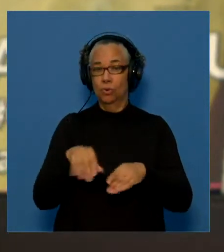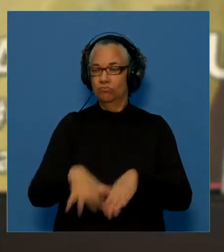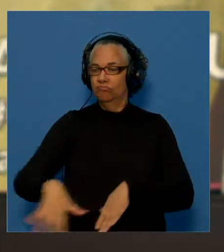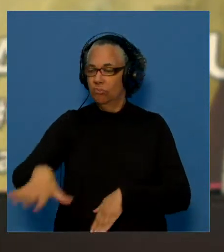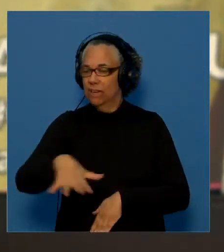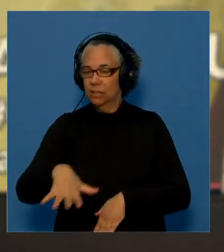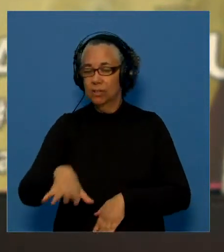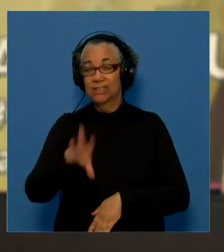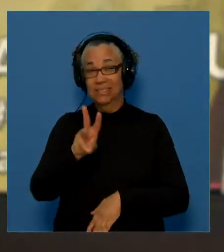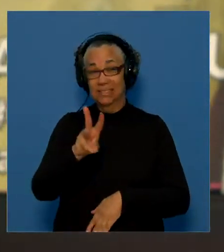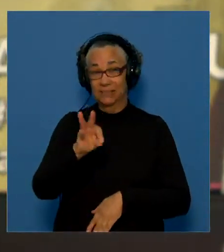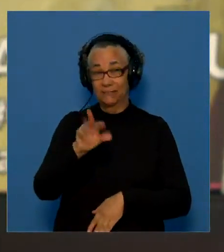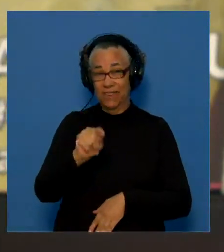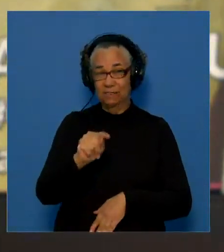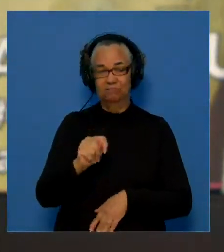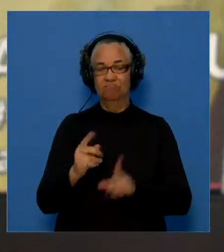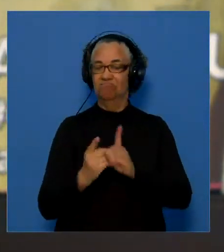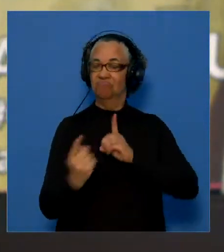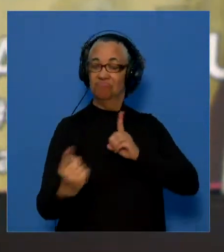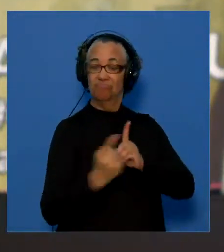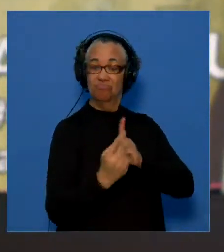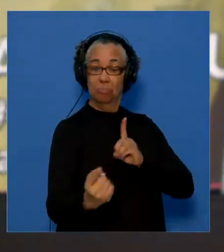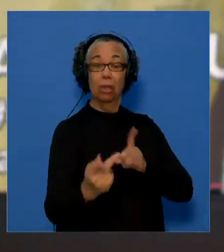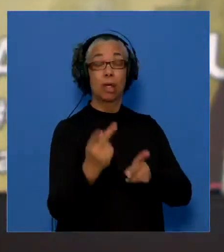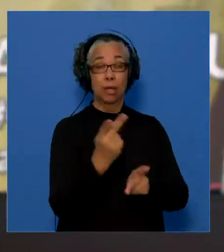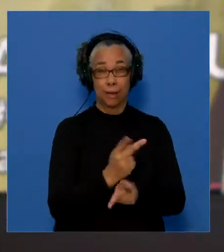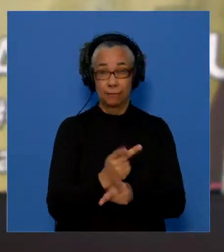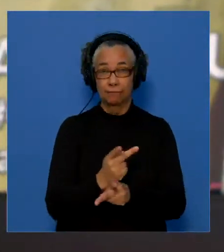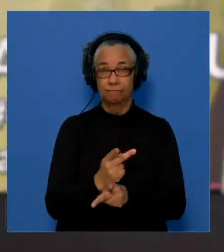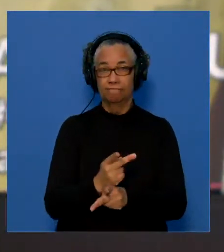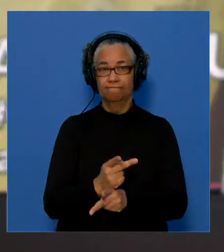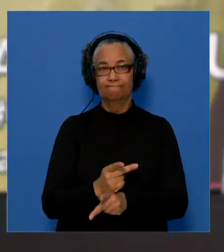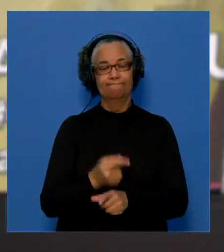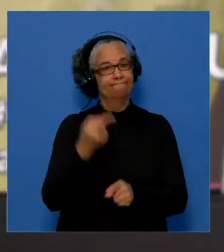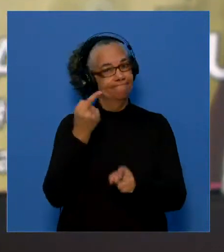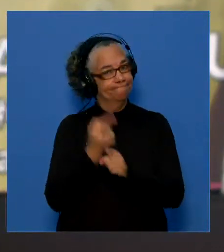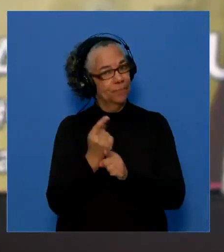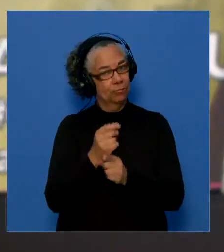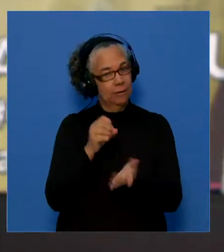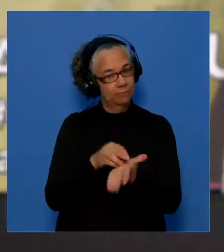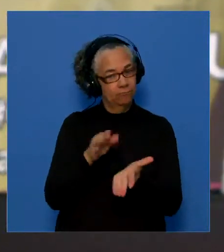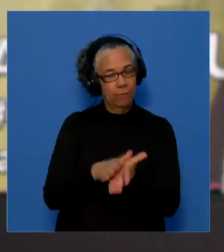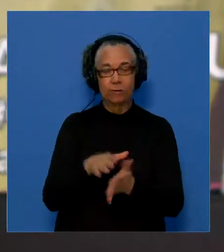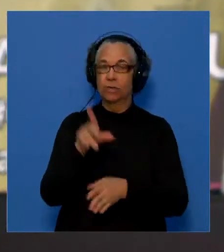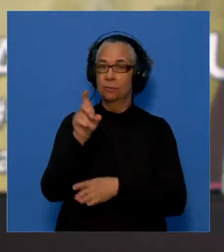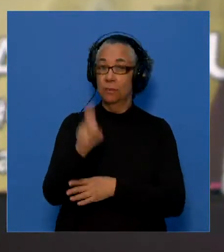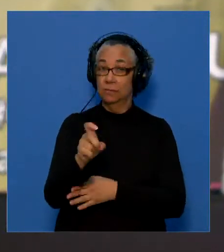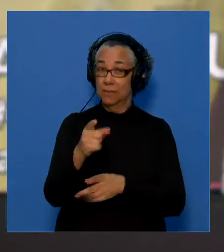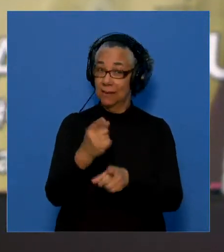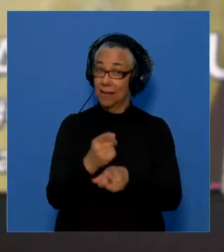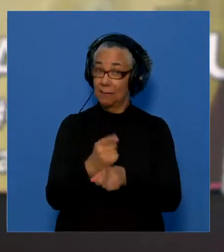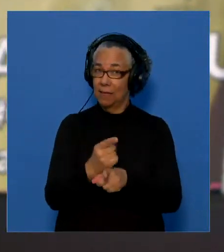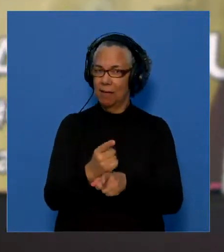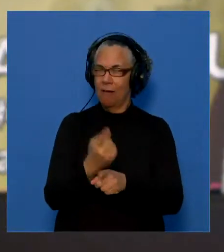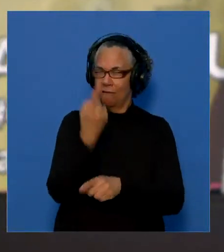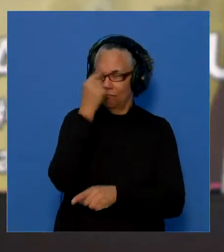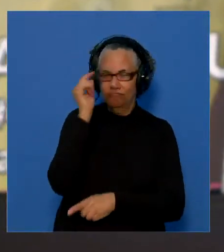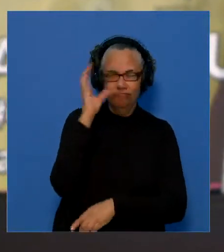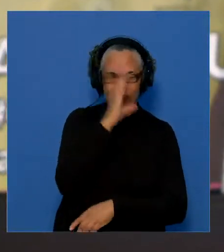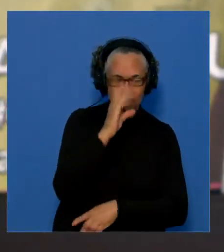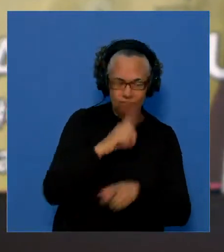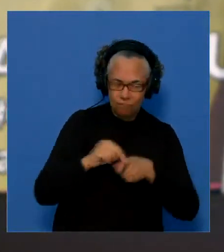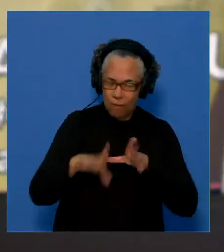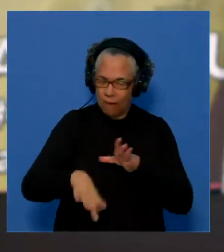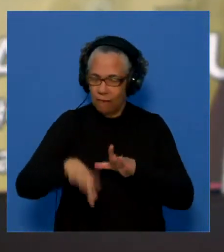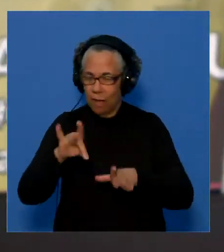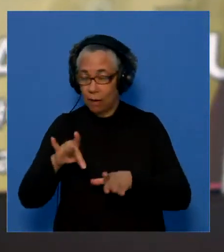can be maintained at all times. Accurate records must be kept by organizers for contact tracing purposes, and staff